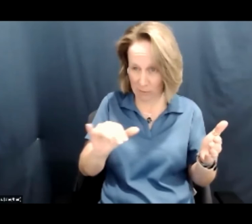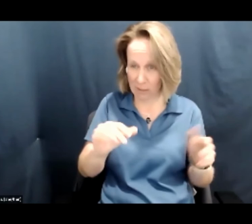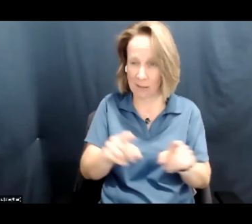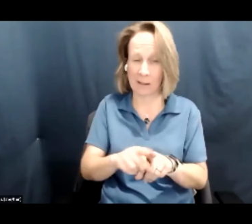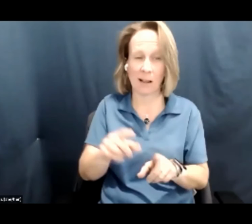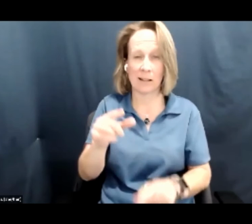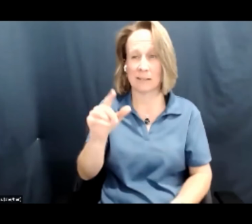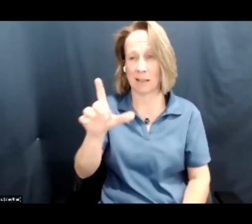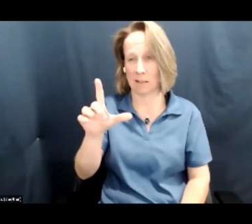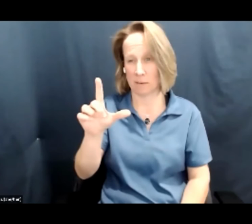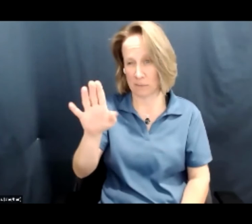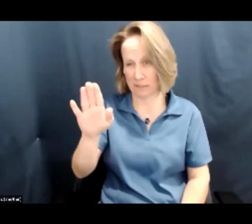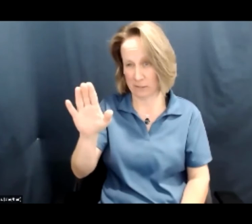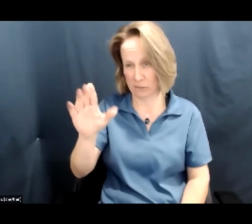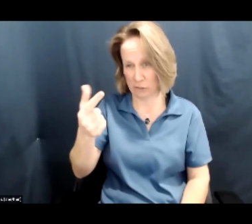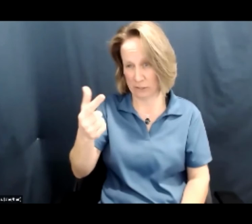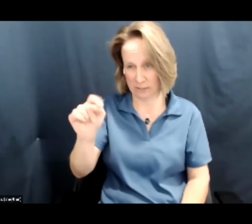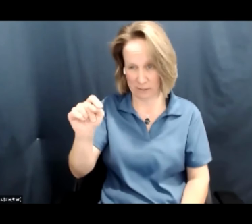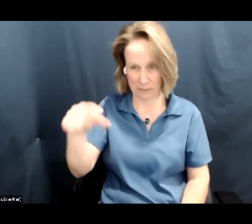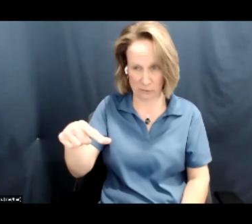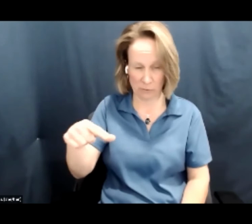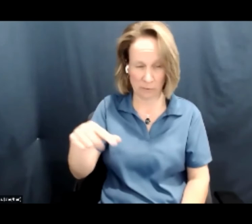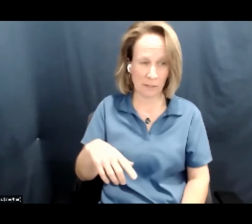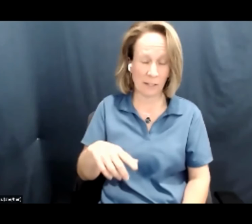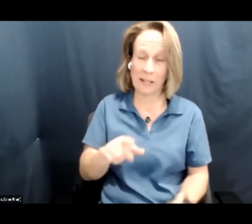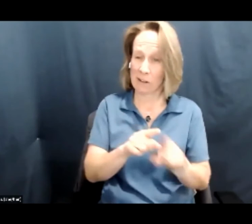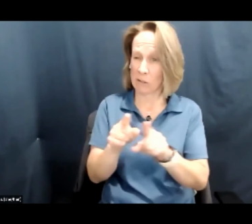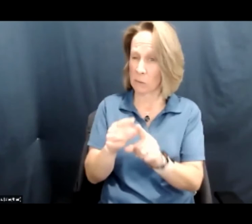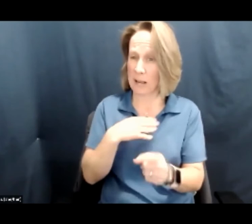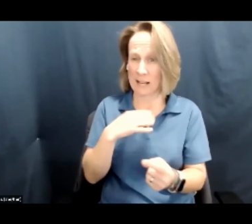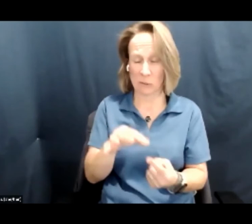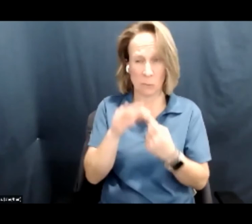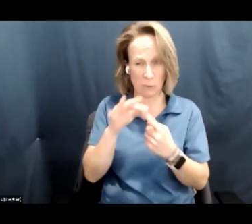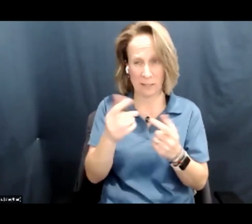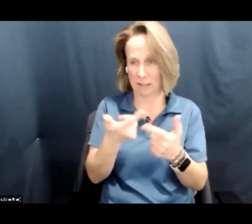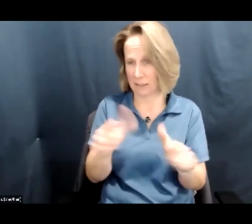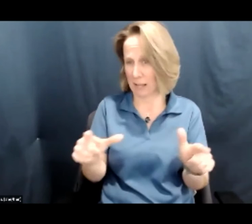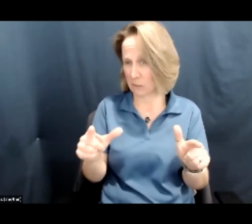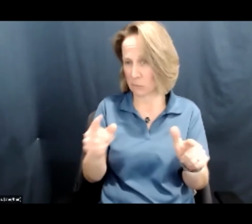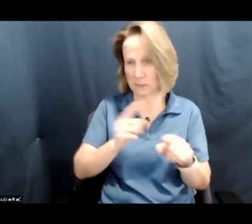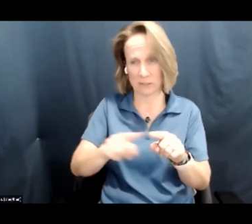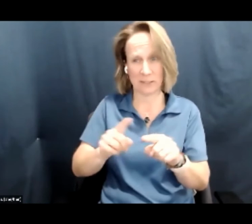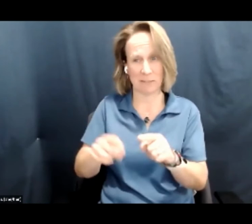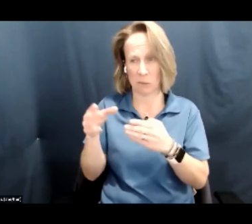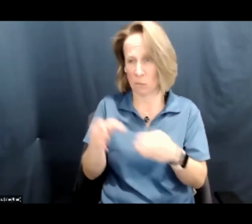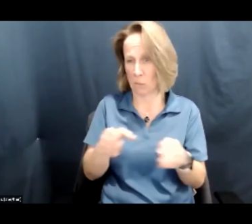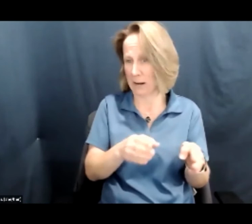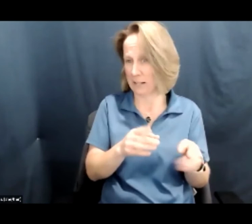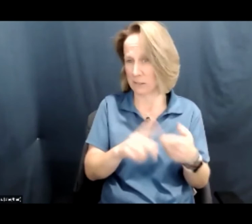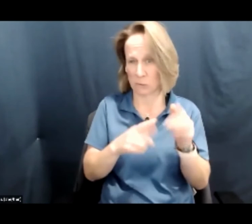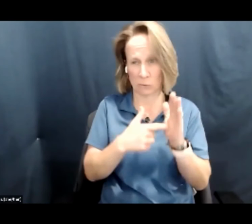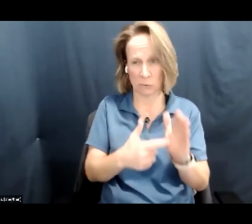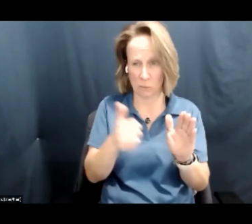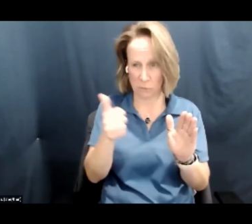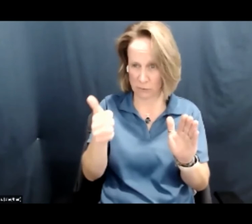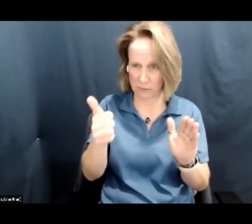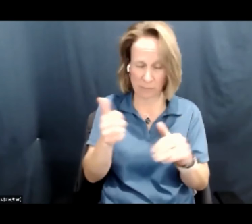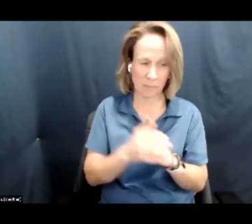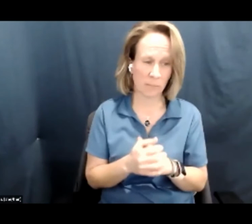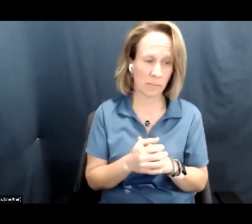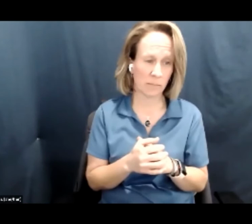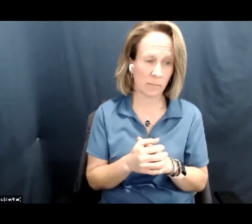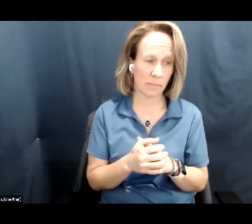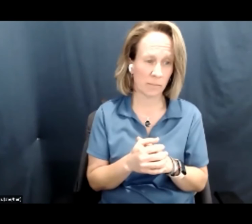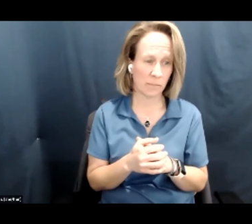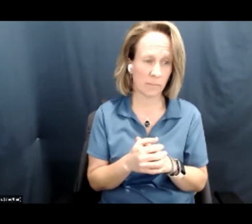This can also include unique language, unique ways of communicating your identity to others in the community, and more. And we don't